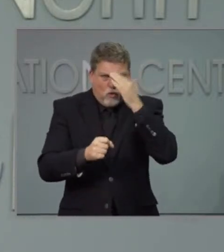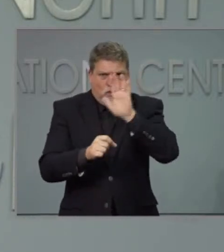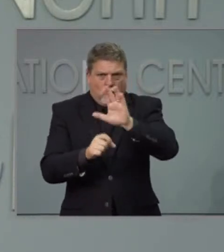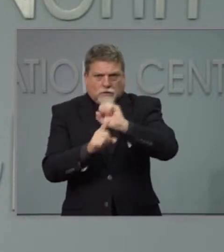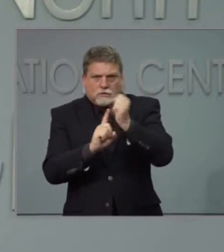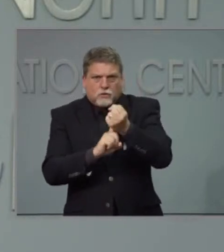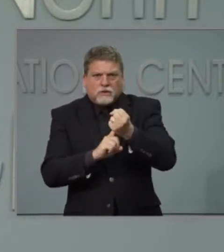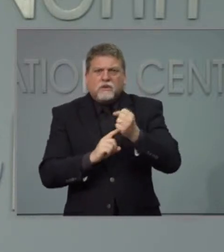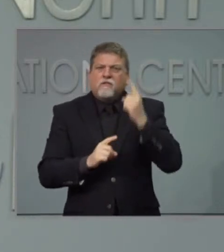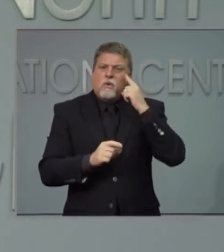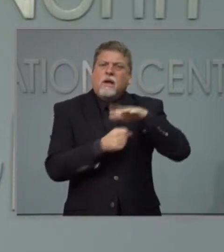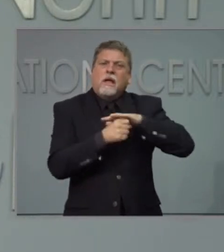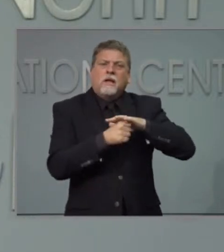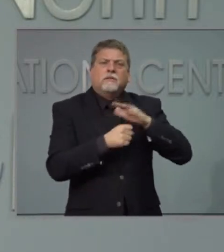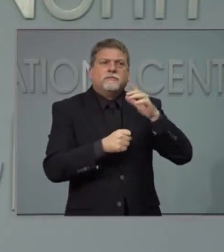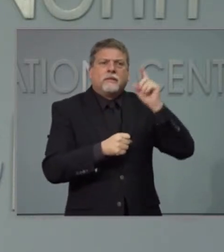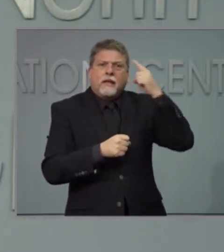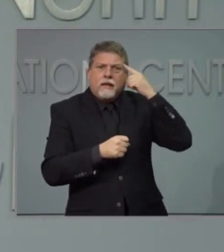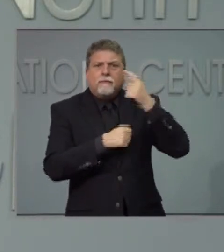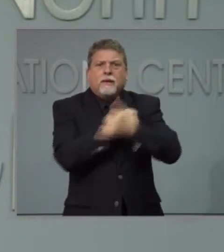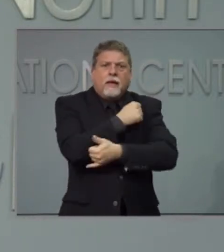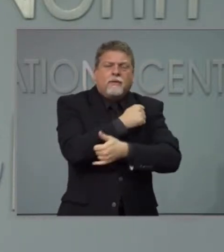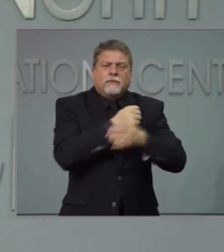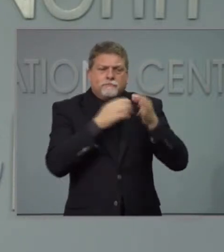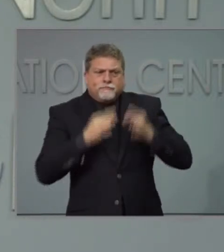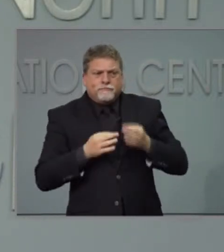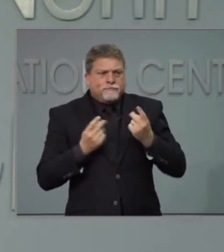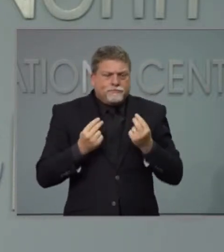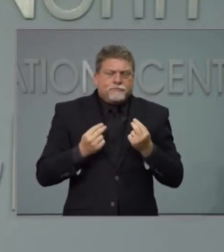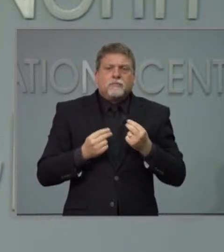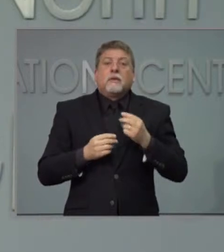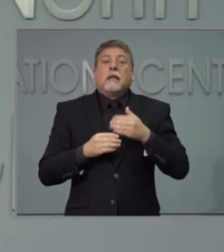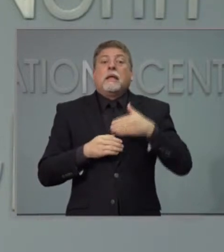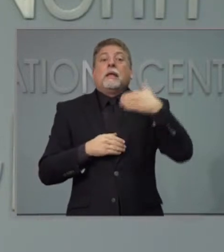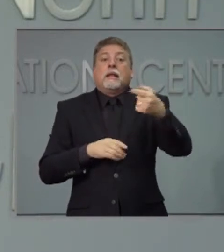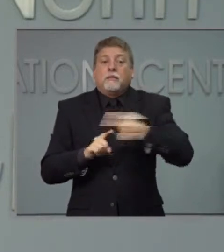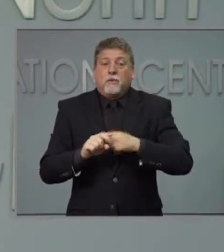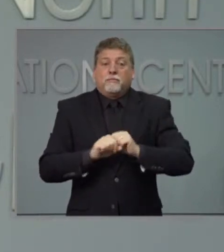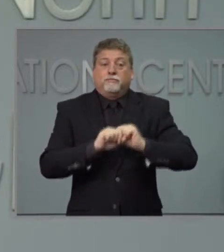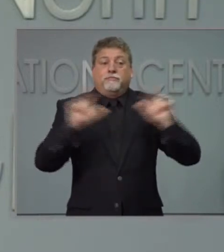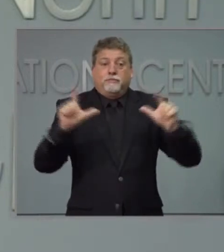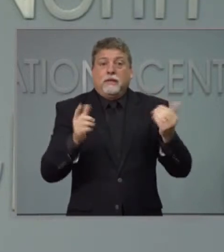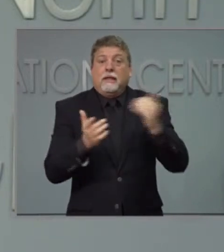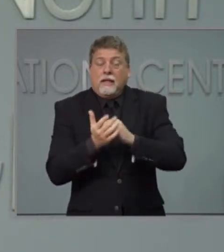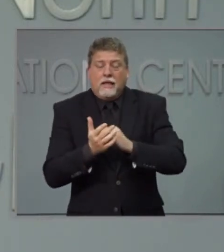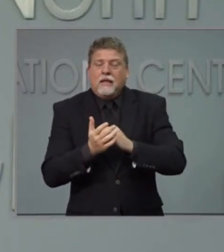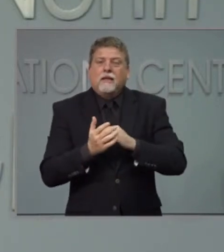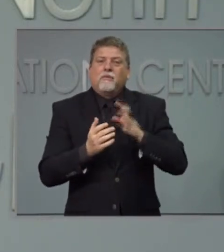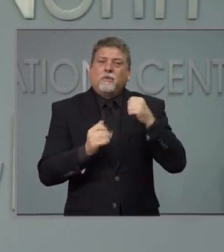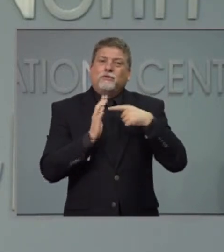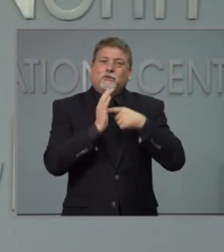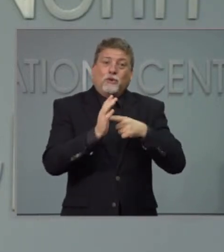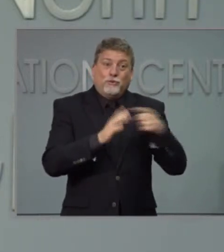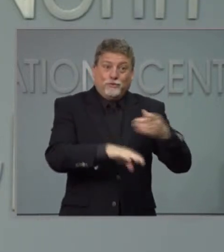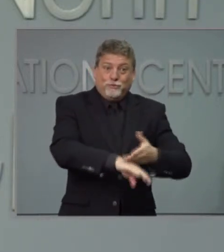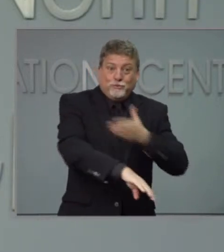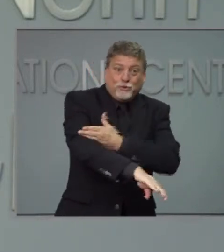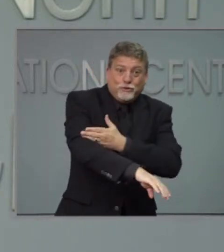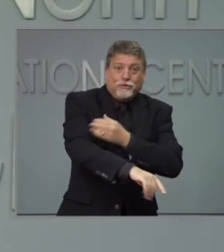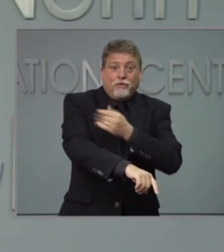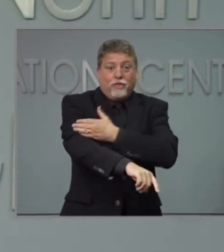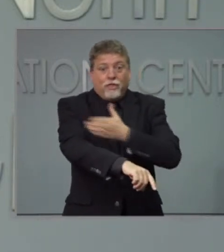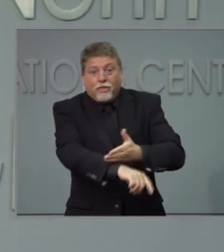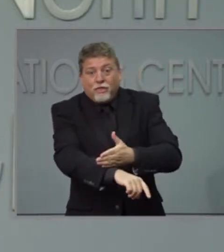to improve and to show the progress that they have made. We usually look